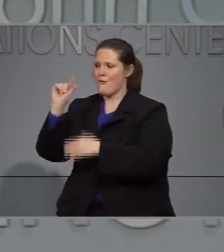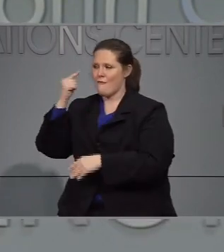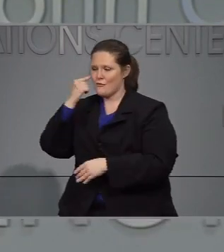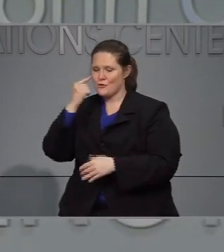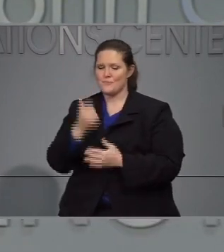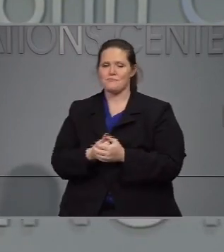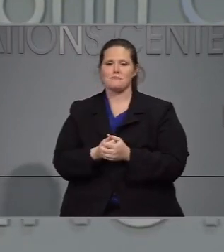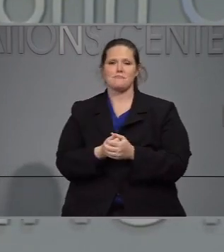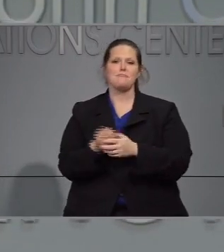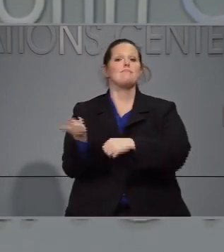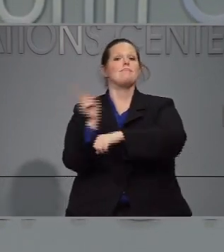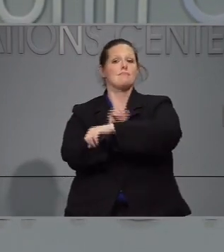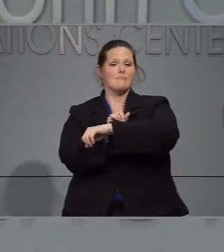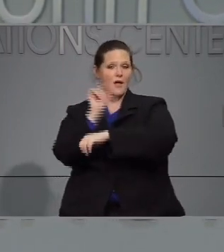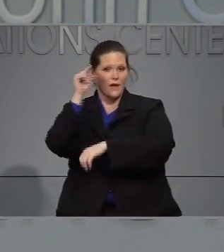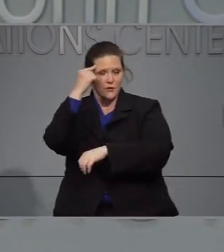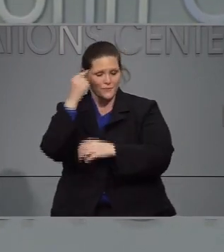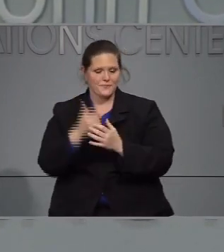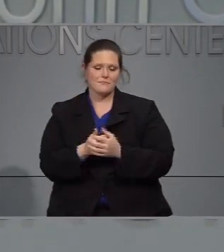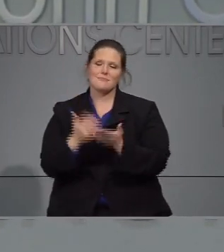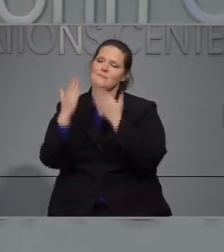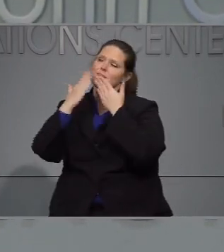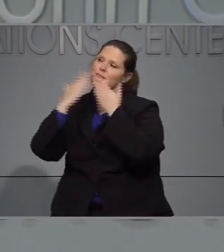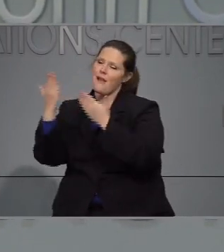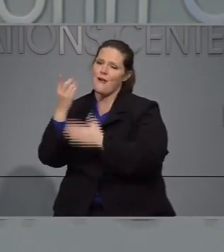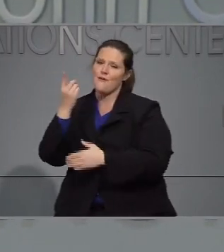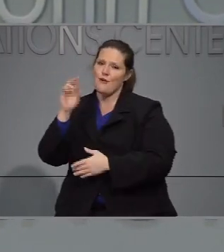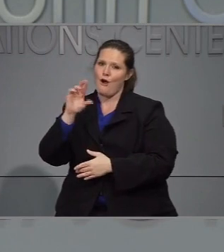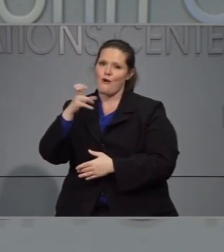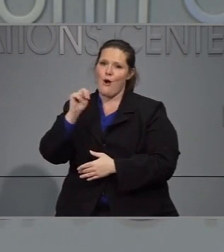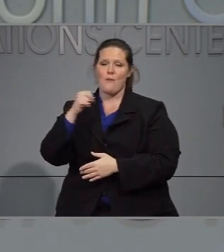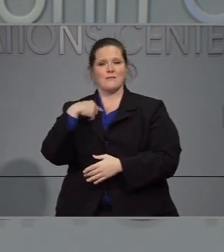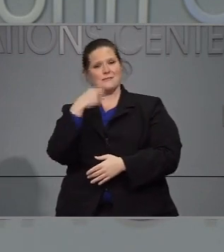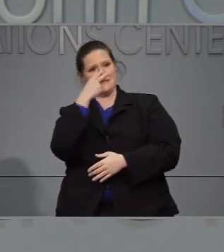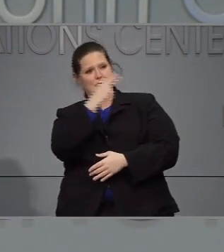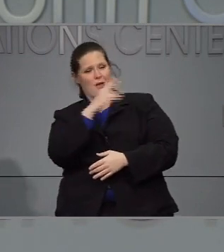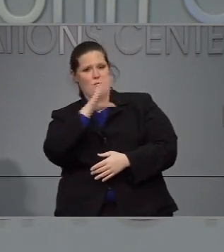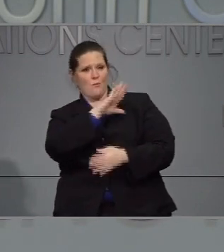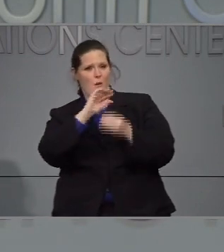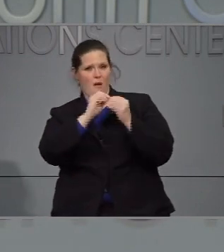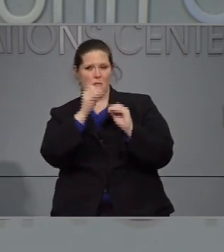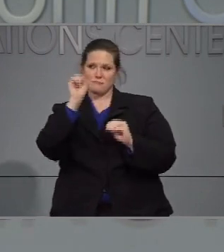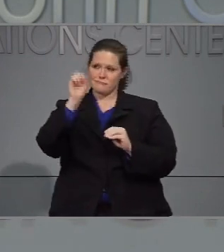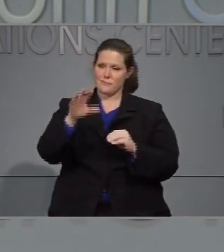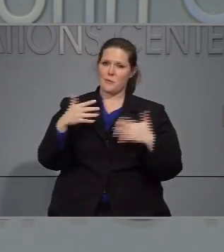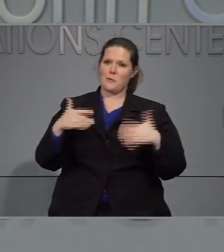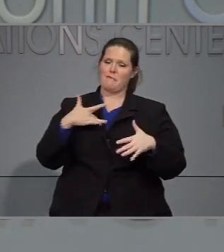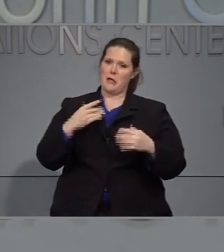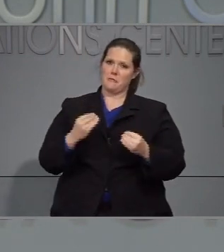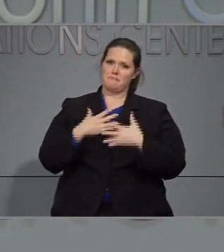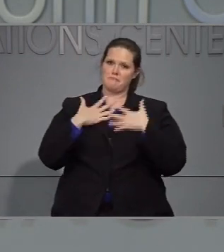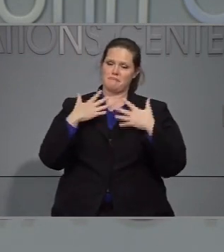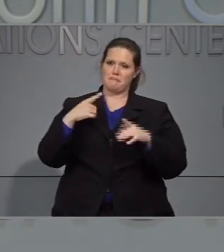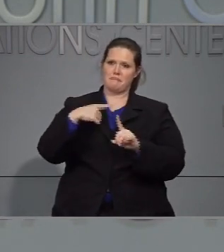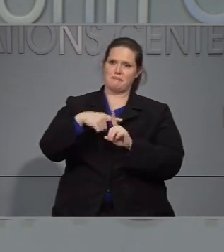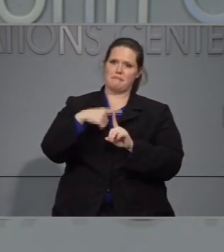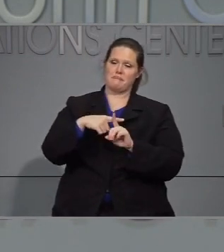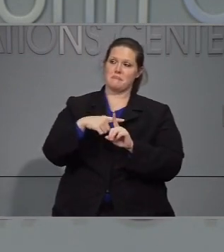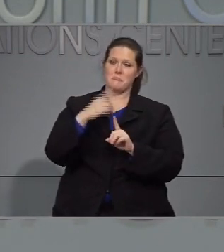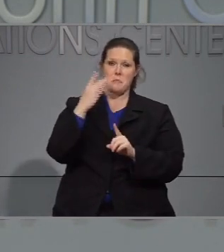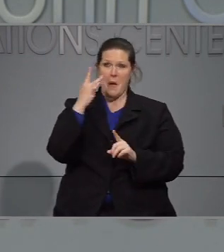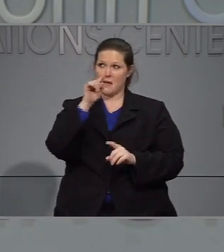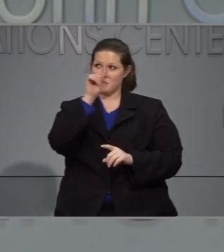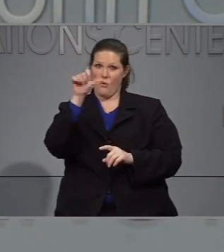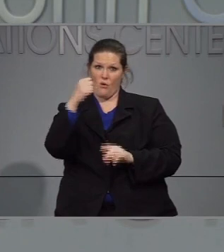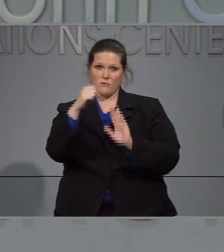Thank you, Dr. Cohen. It's encouraging to see our numbers are stabilizing, particularly when other states are seeing spikes. But